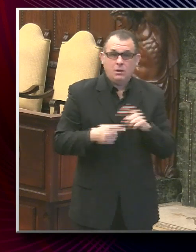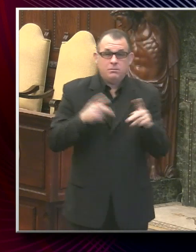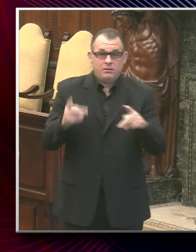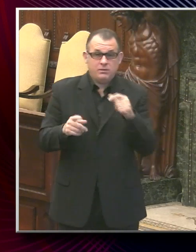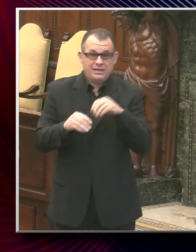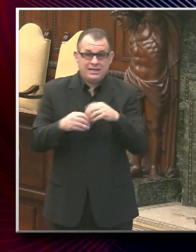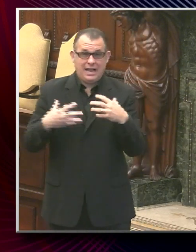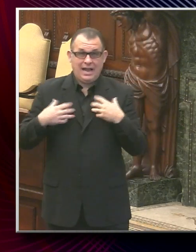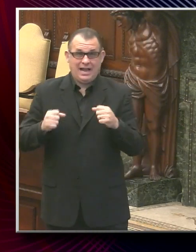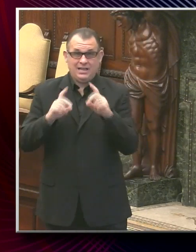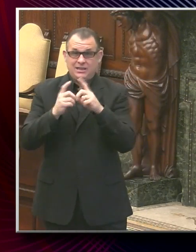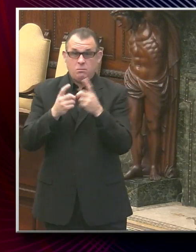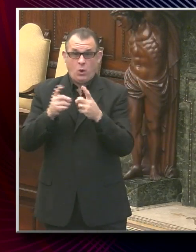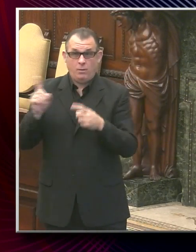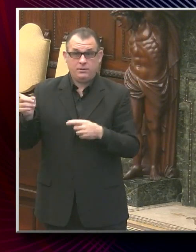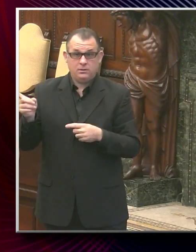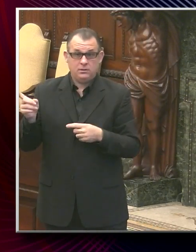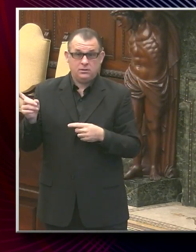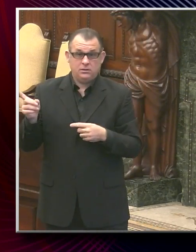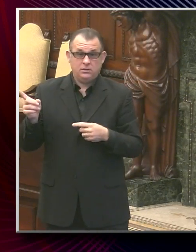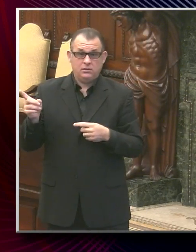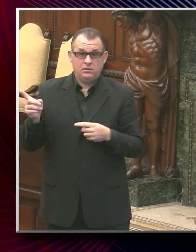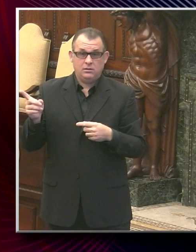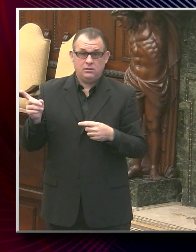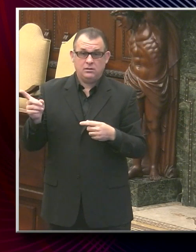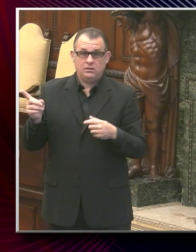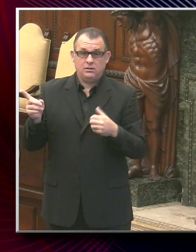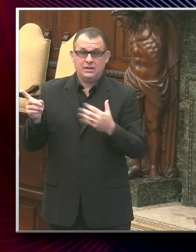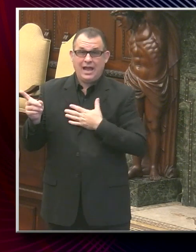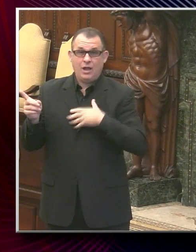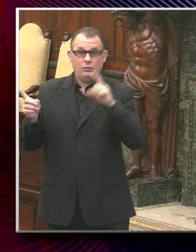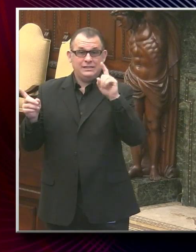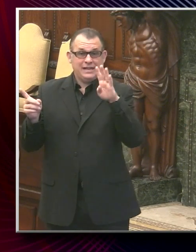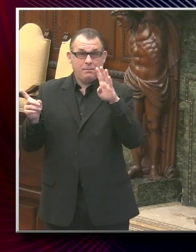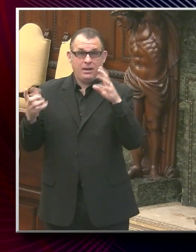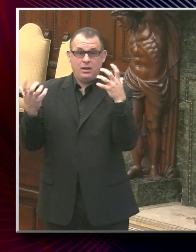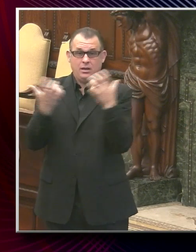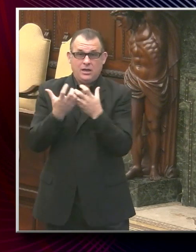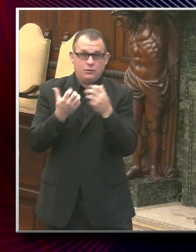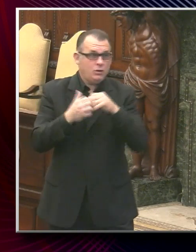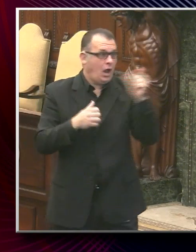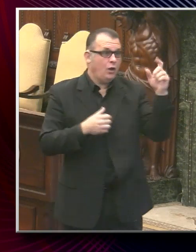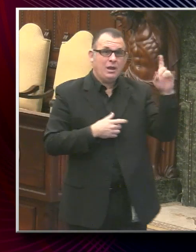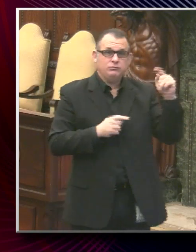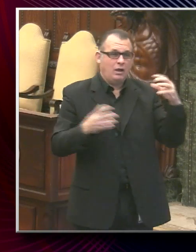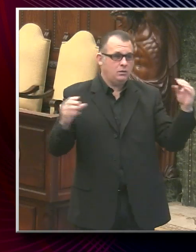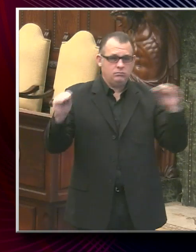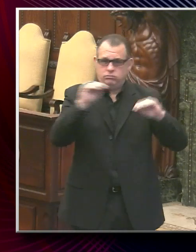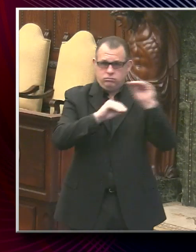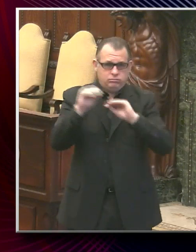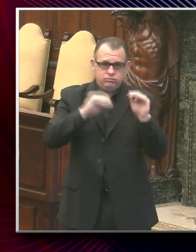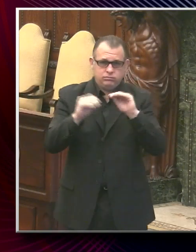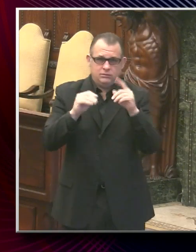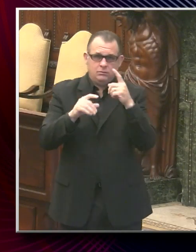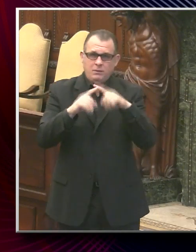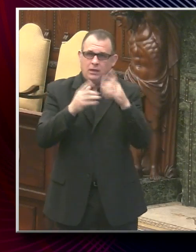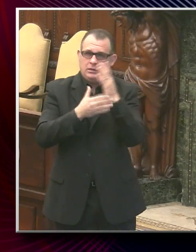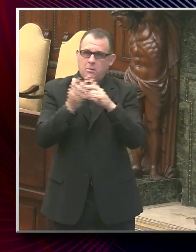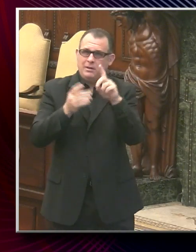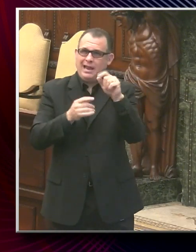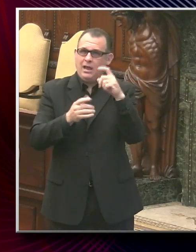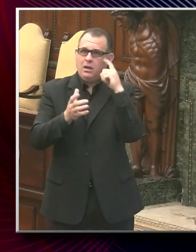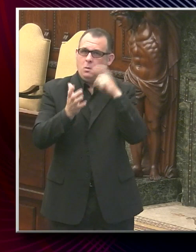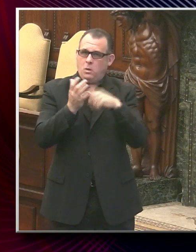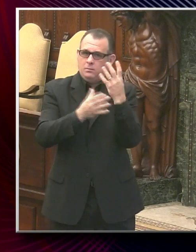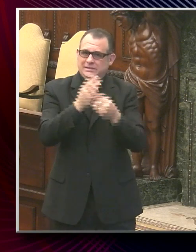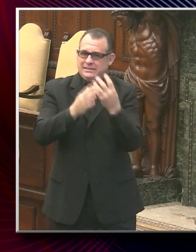here have been able to match our databases with other databases and fill in that missing data on race over time. And we'll be putting out a